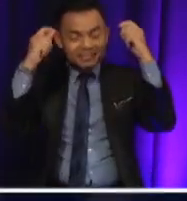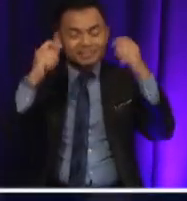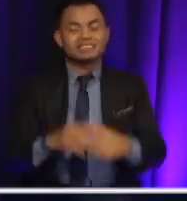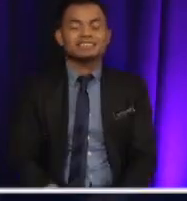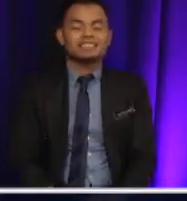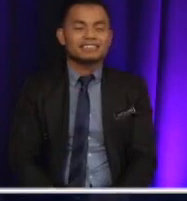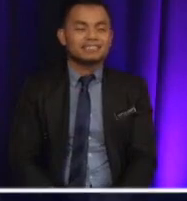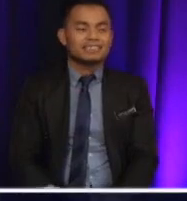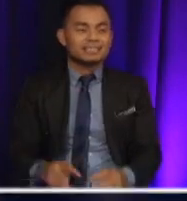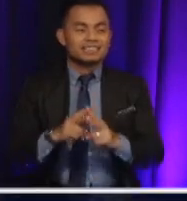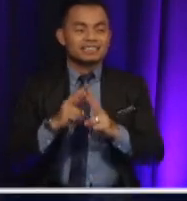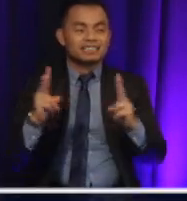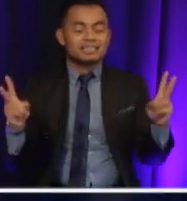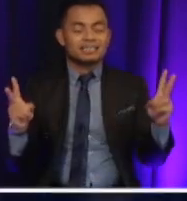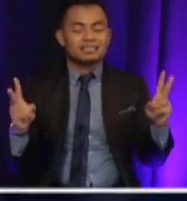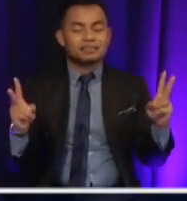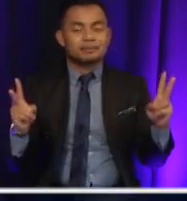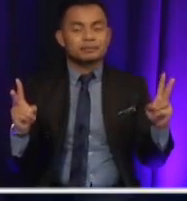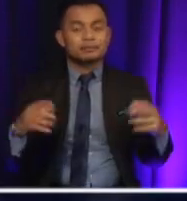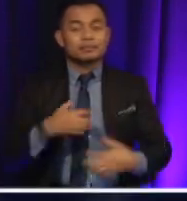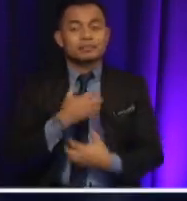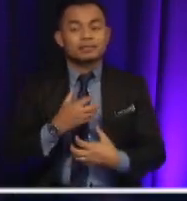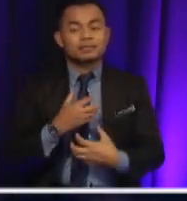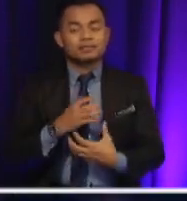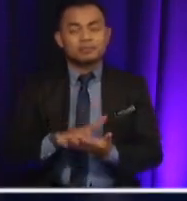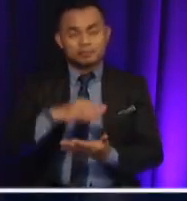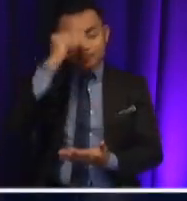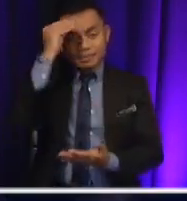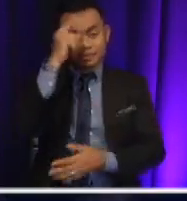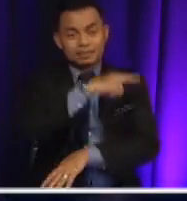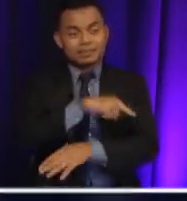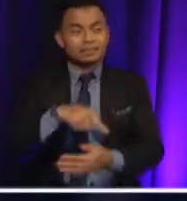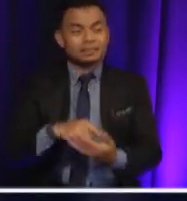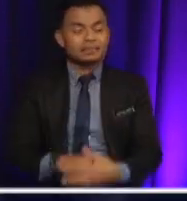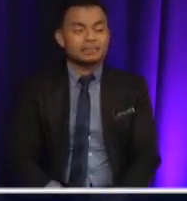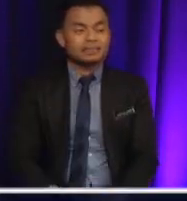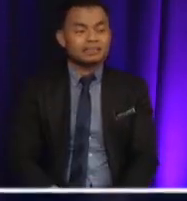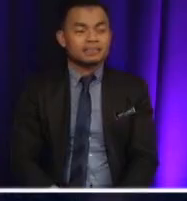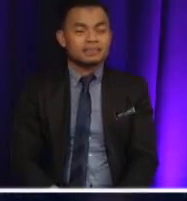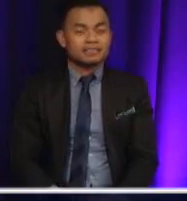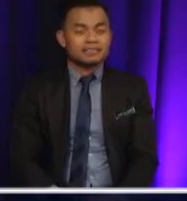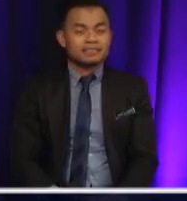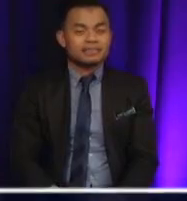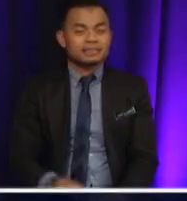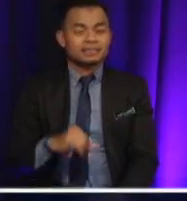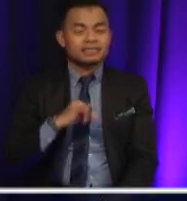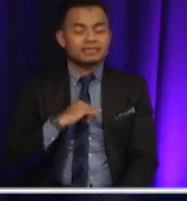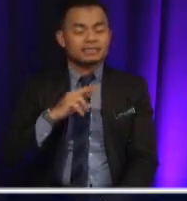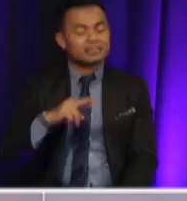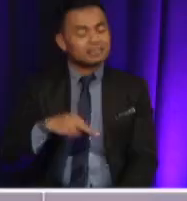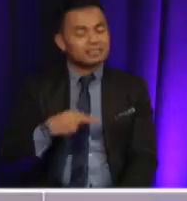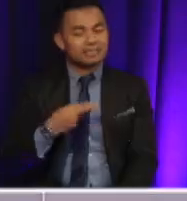right? Running through the entire poem, reciting it, and writing my own poem of the things that I've Yes, forgotten. well done. I'm so proud of you. So it's